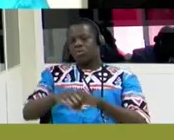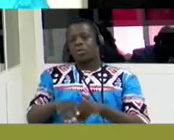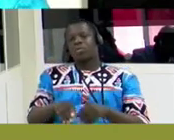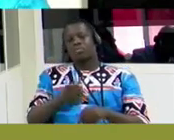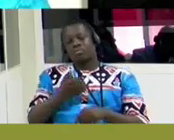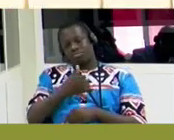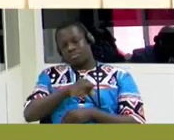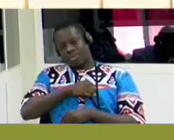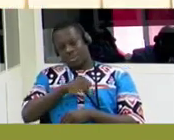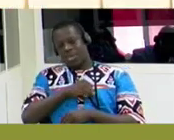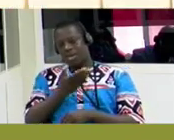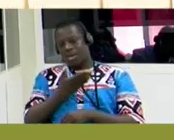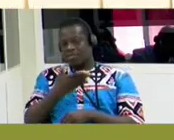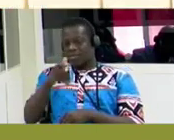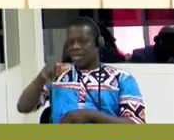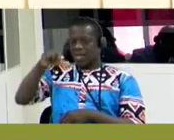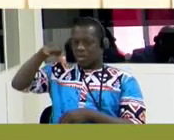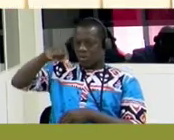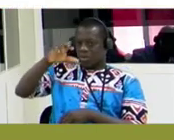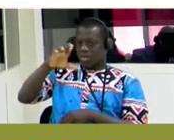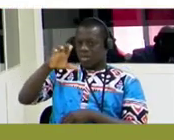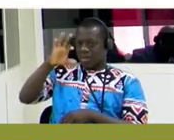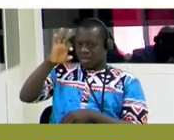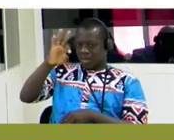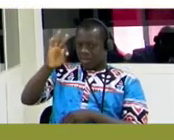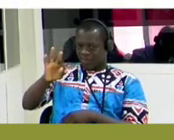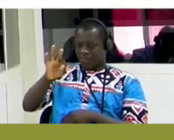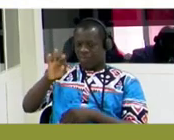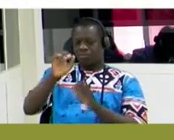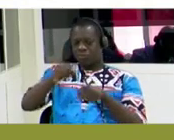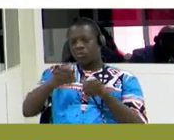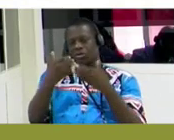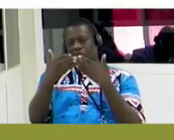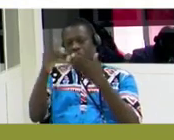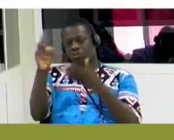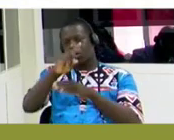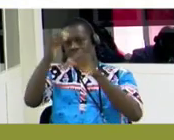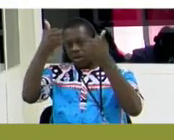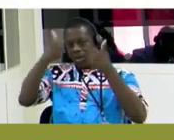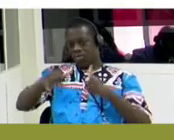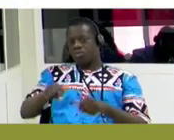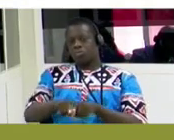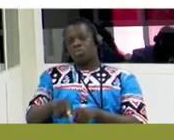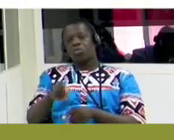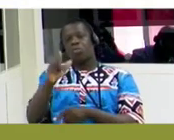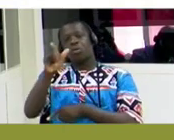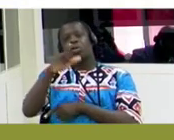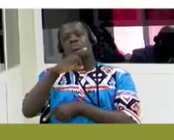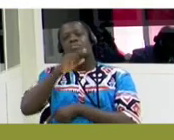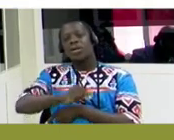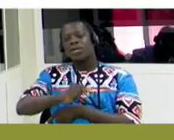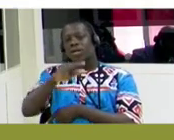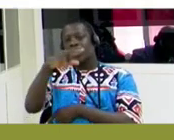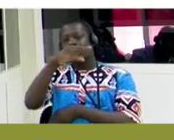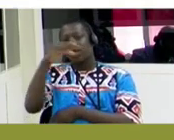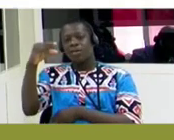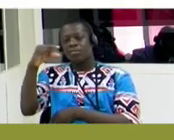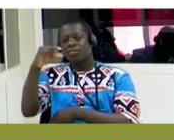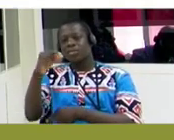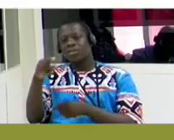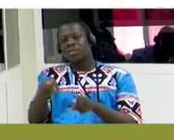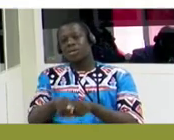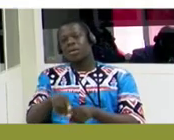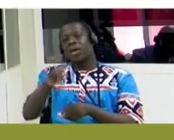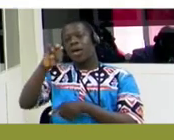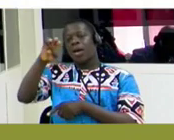House. Mm-hmm. Tell us what happened to that. I was called by Sergeant Kaur Manlapi